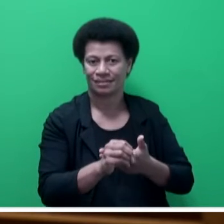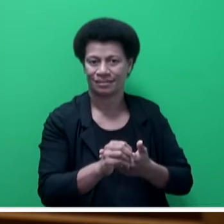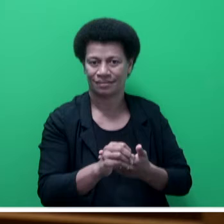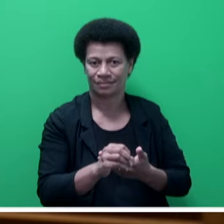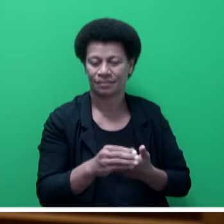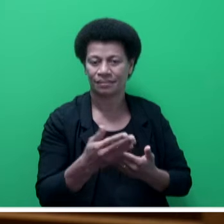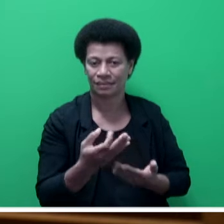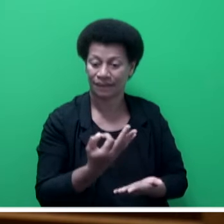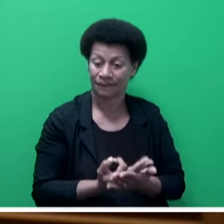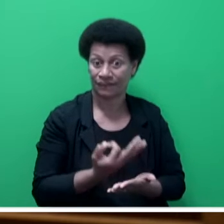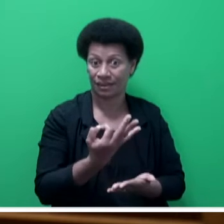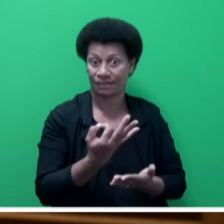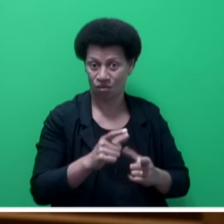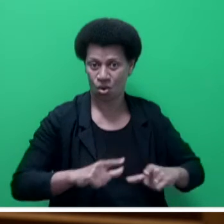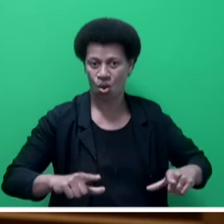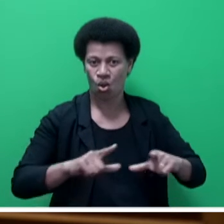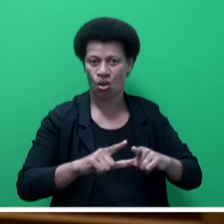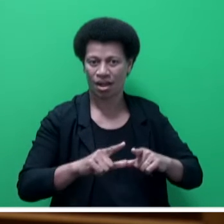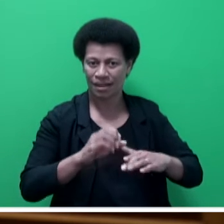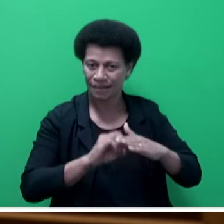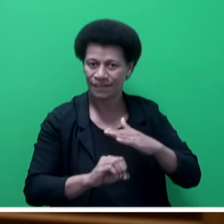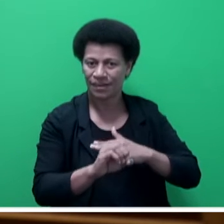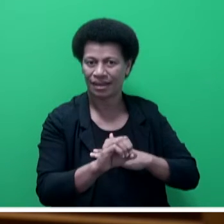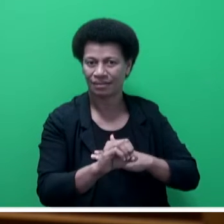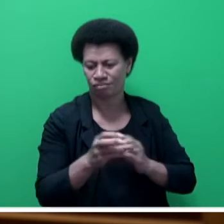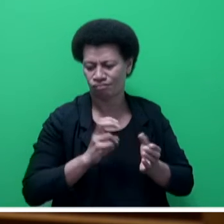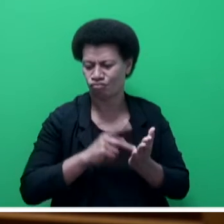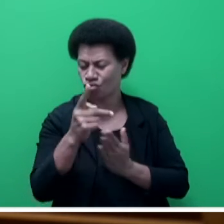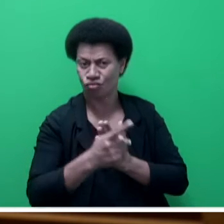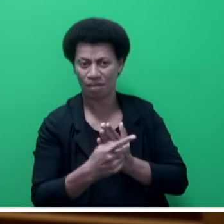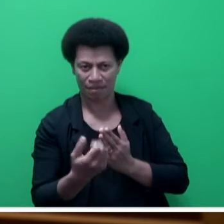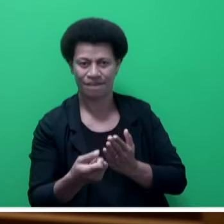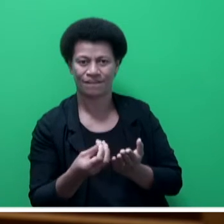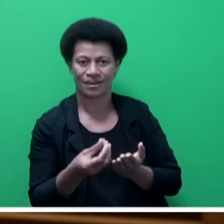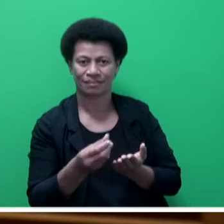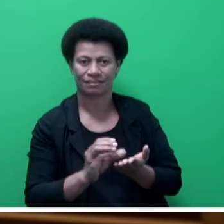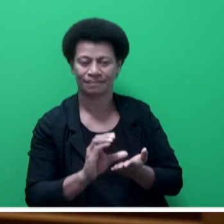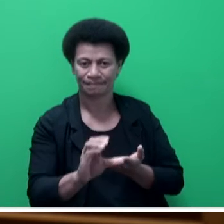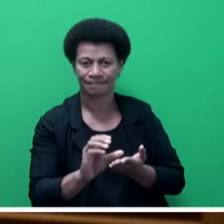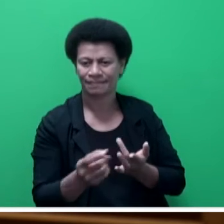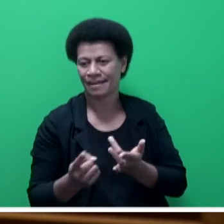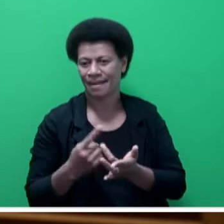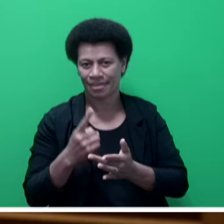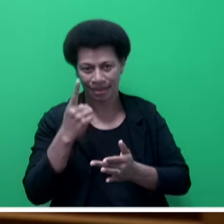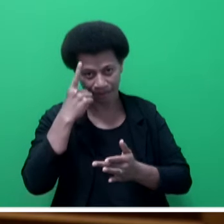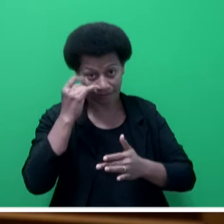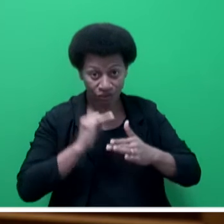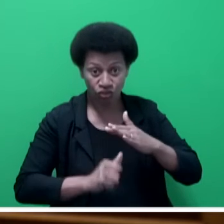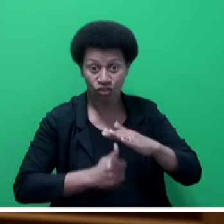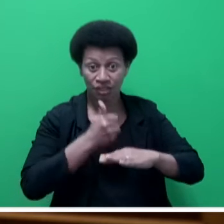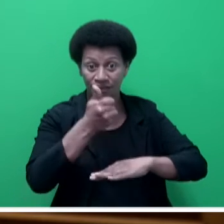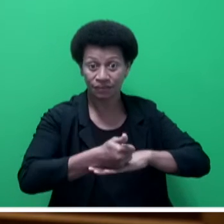events fund, sir, and the adaptation of the current local events funds is another initiative we are working on with the business